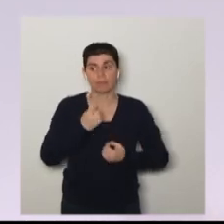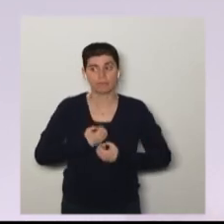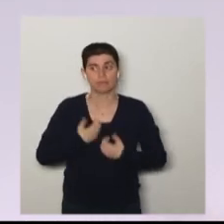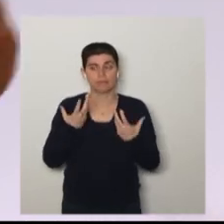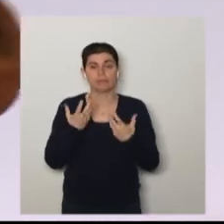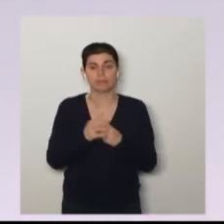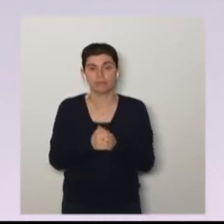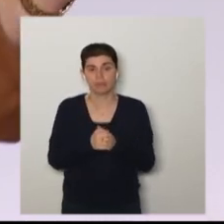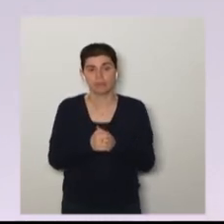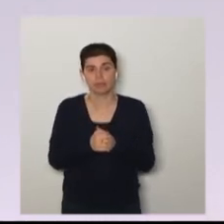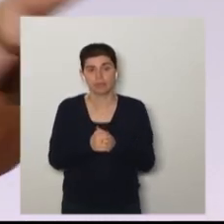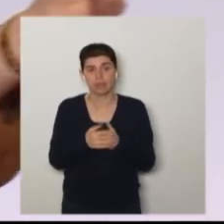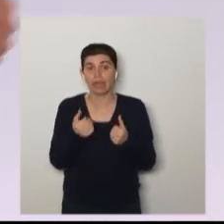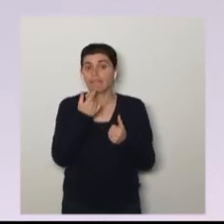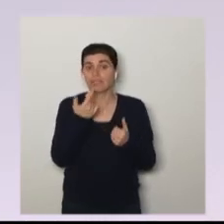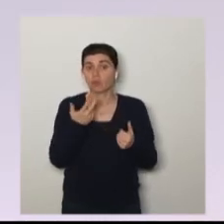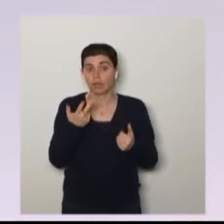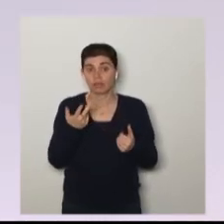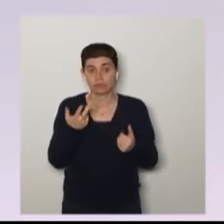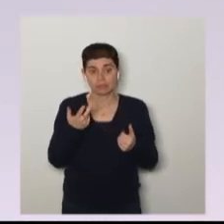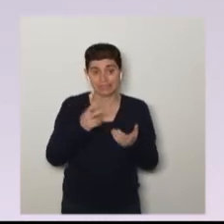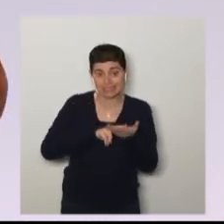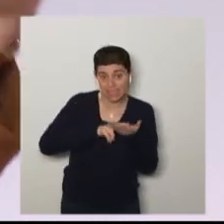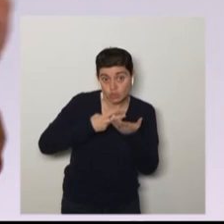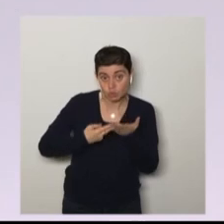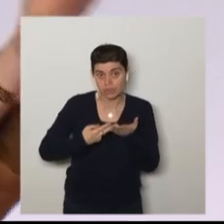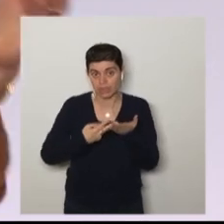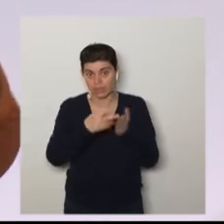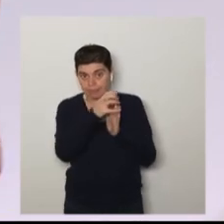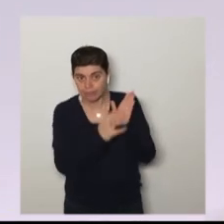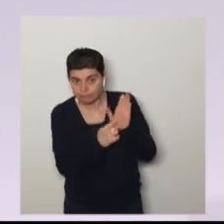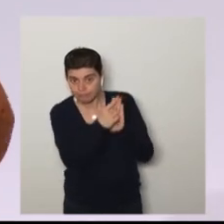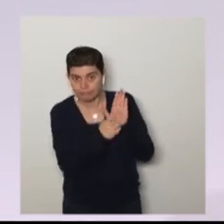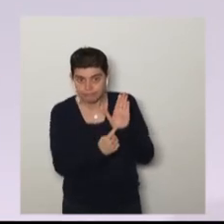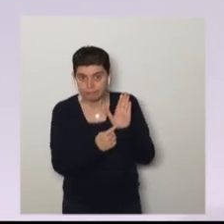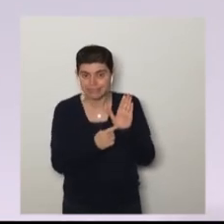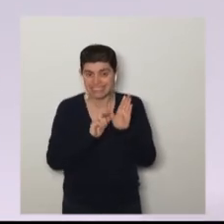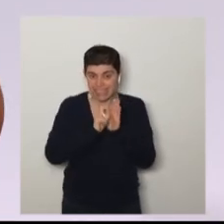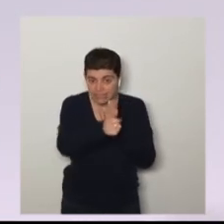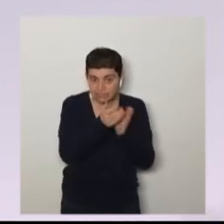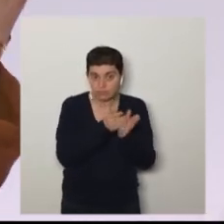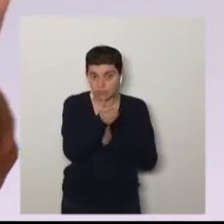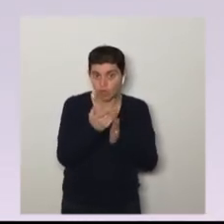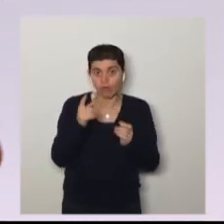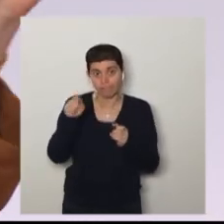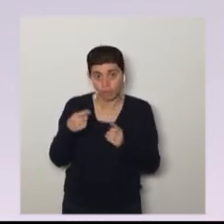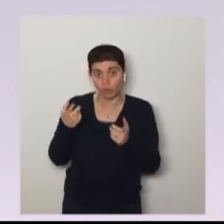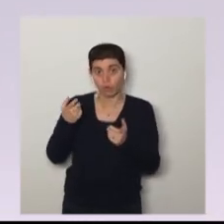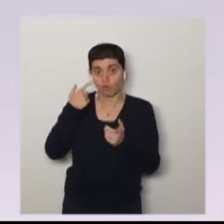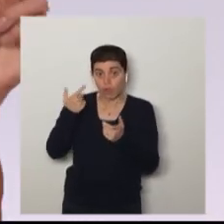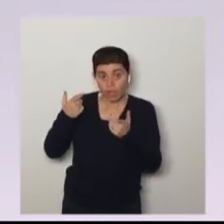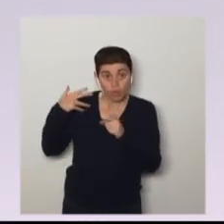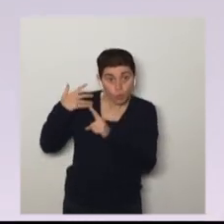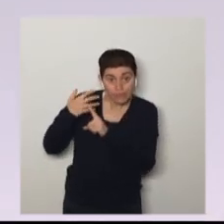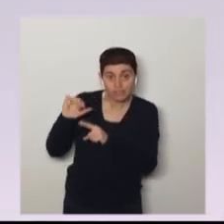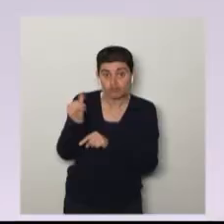language, but it's also translating to the context. We have expertise, we have quite some knowledge, but we need more knowledge. We are